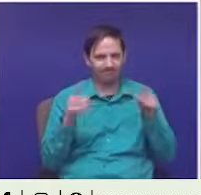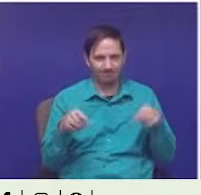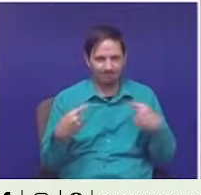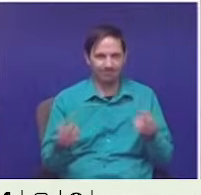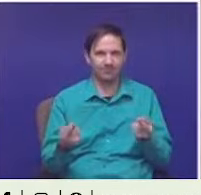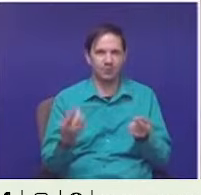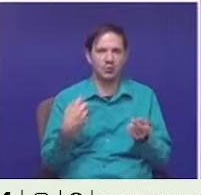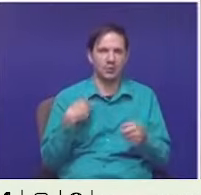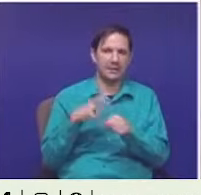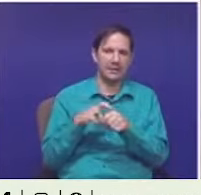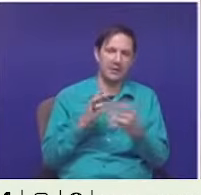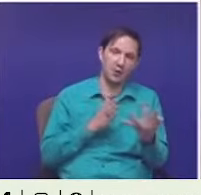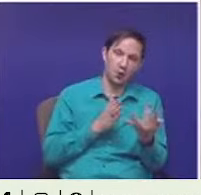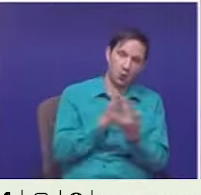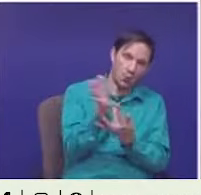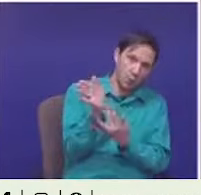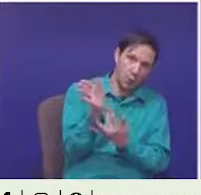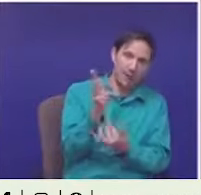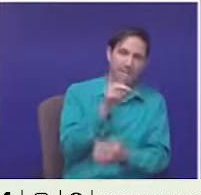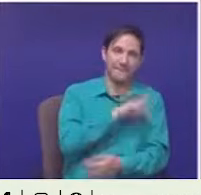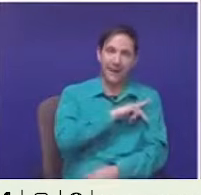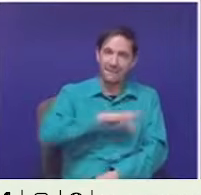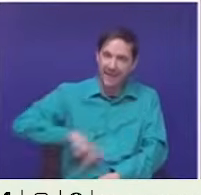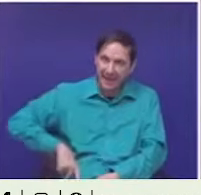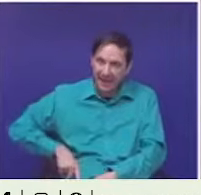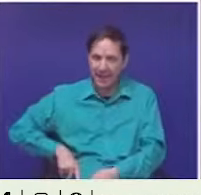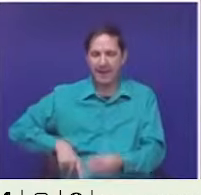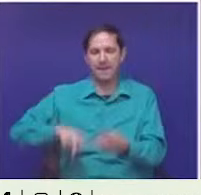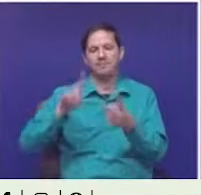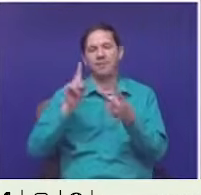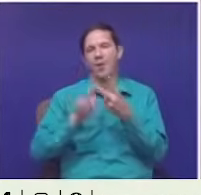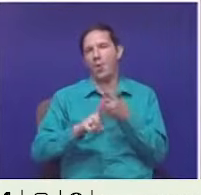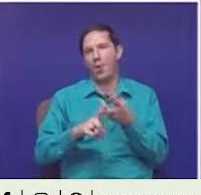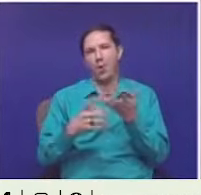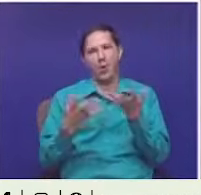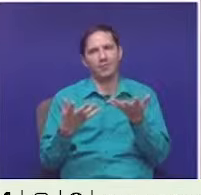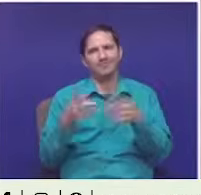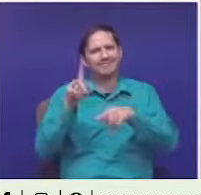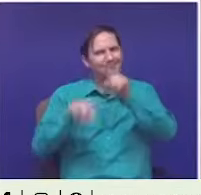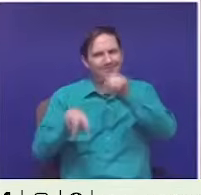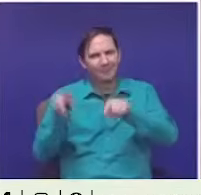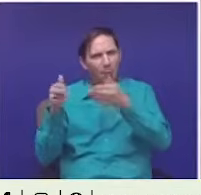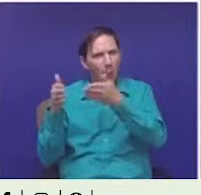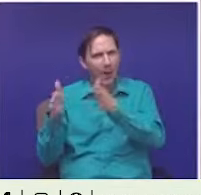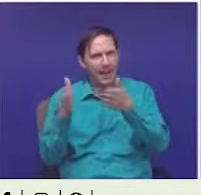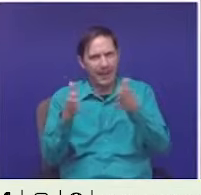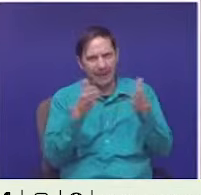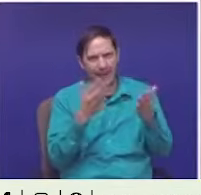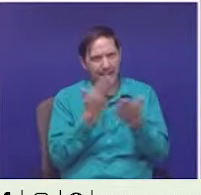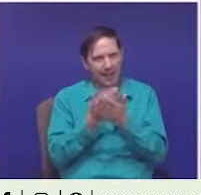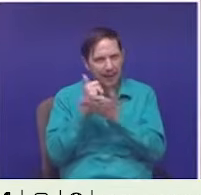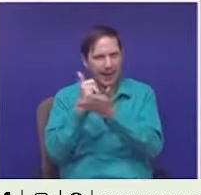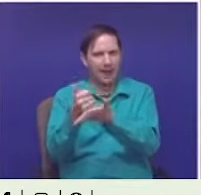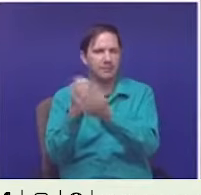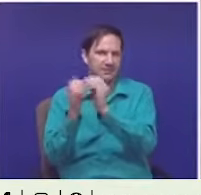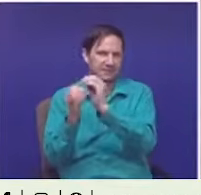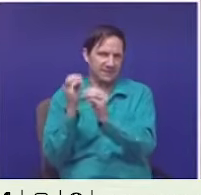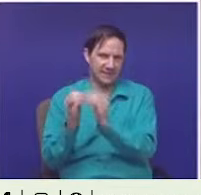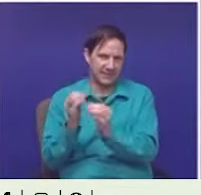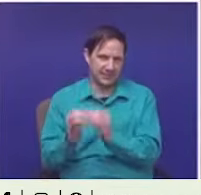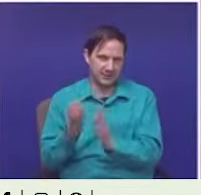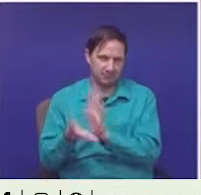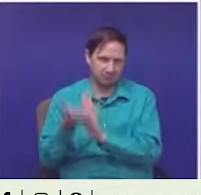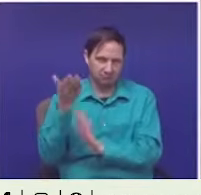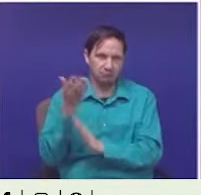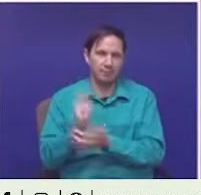it's through the Premier's intervention, whether it's through whatever means in the province, to be able to turn the situation around. The reason why